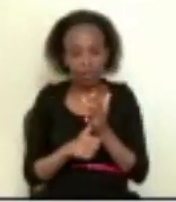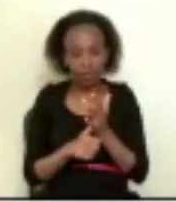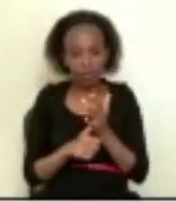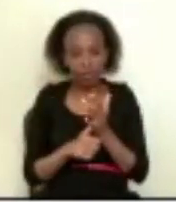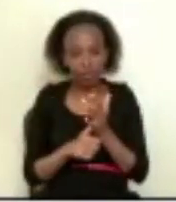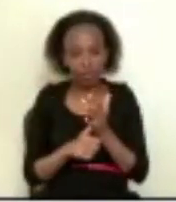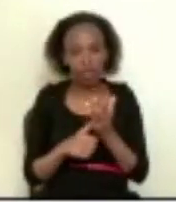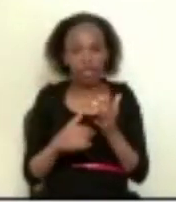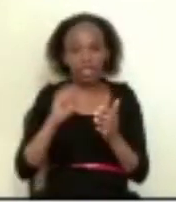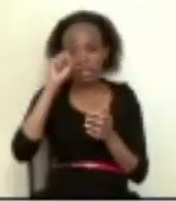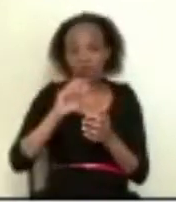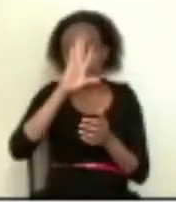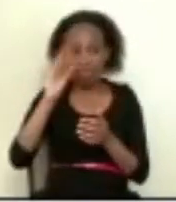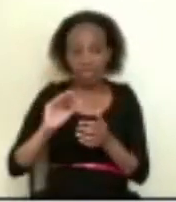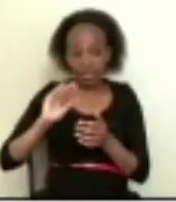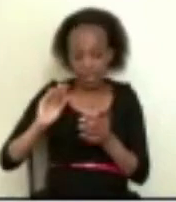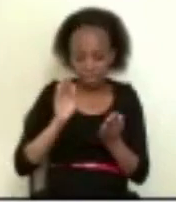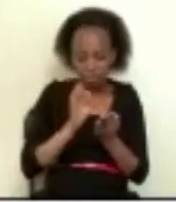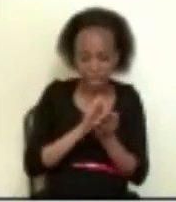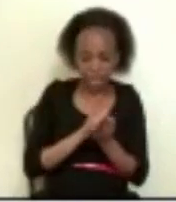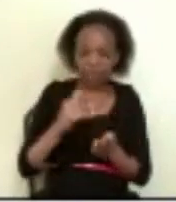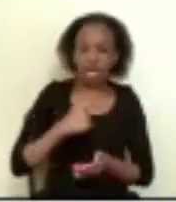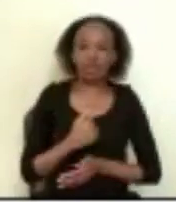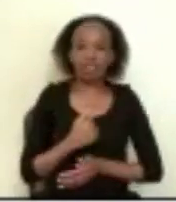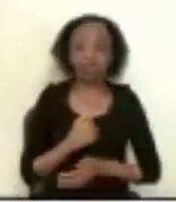Thursday, the South African Reserve Bank is going to have